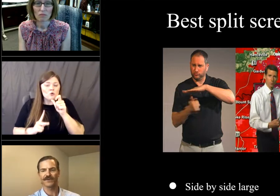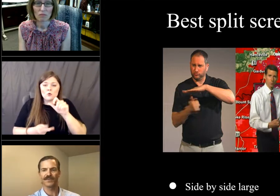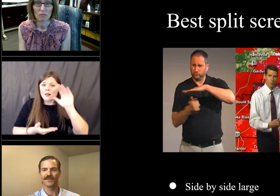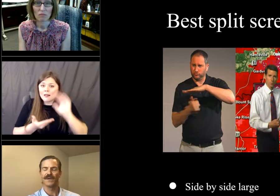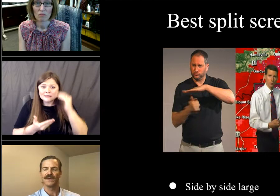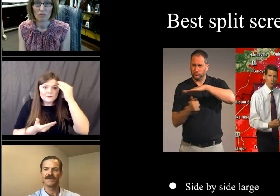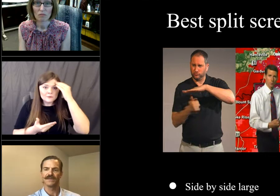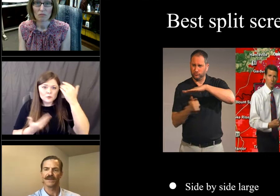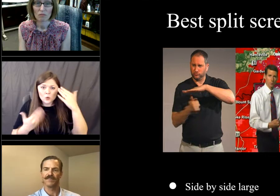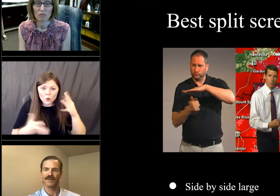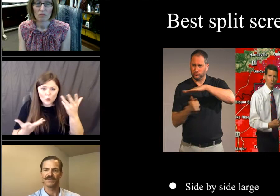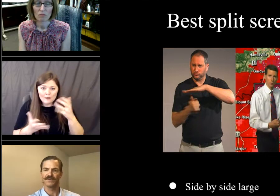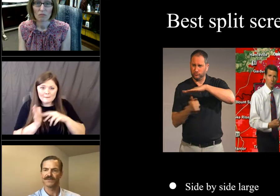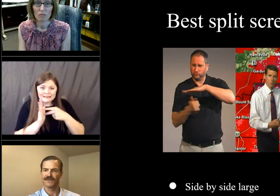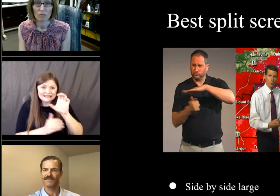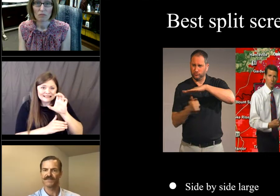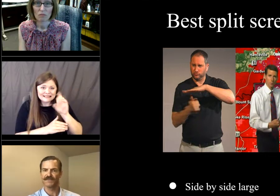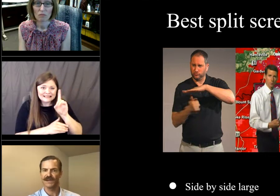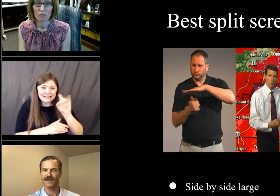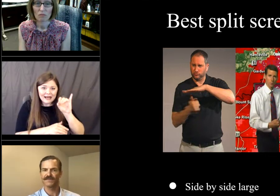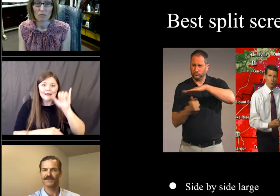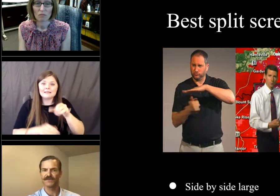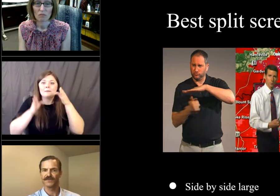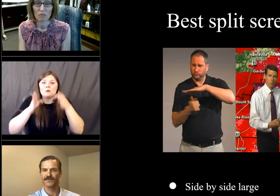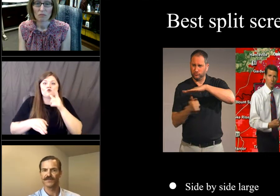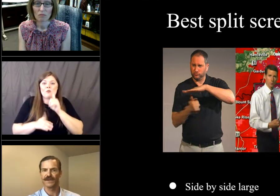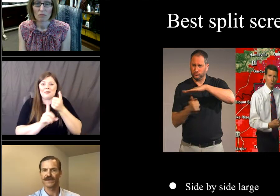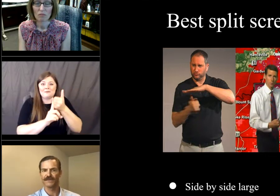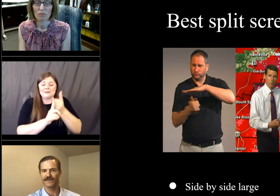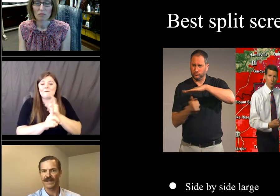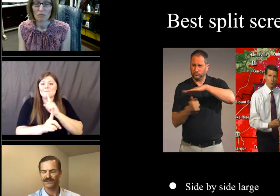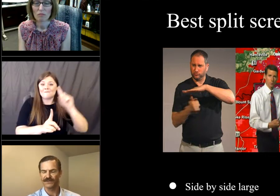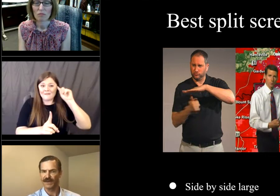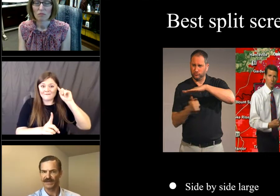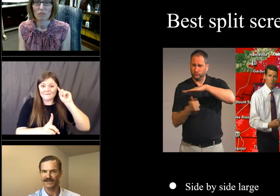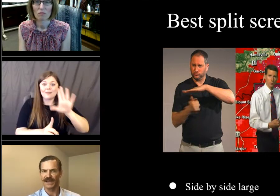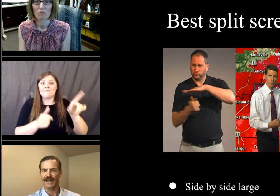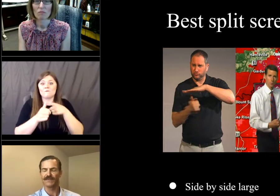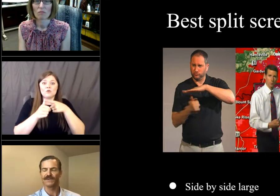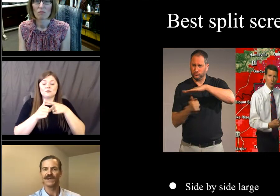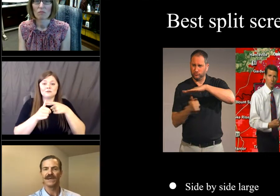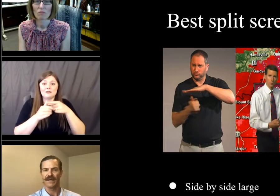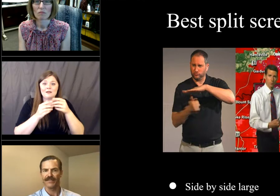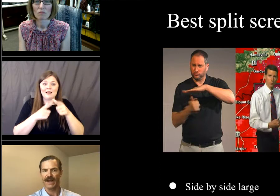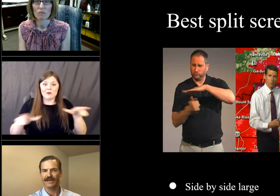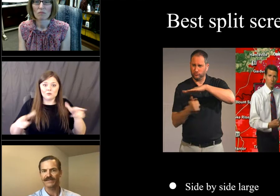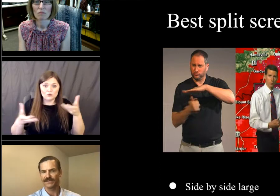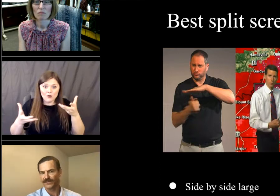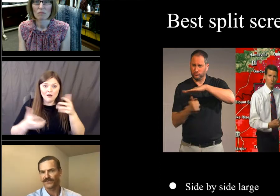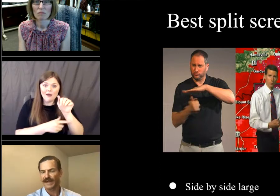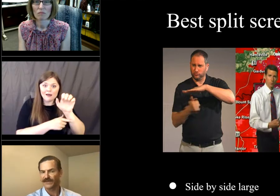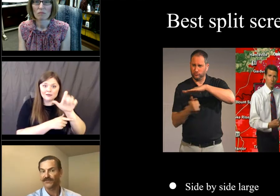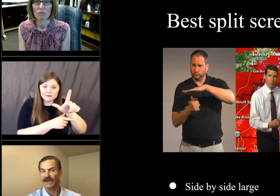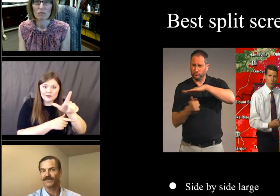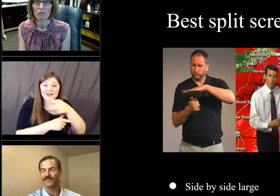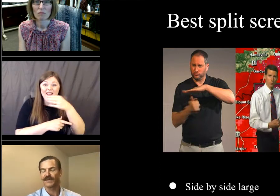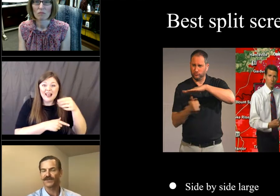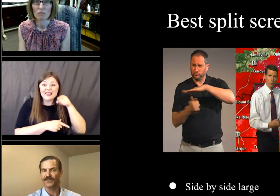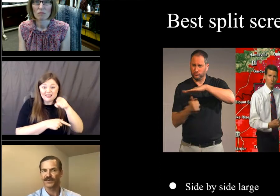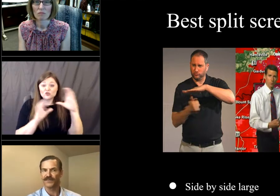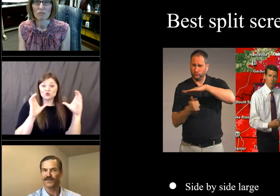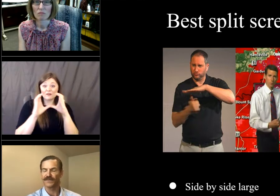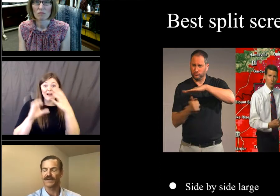deaf interpreter is a person who is deaf themselves, who their first language is American Sign Language, and they're actually certified and trained